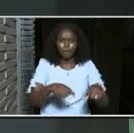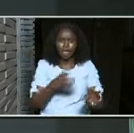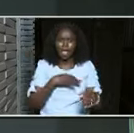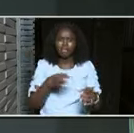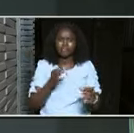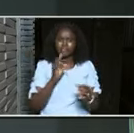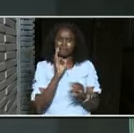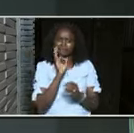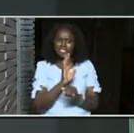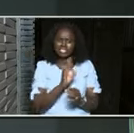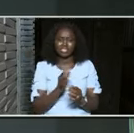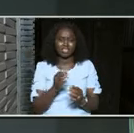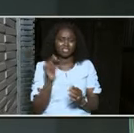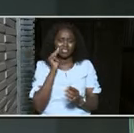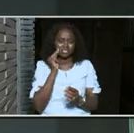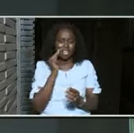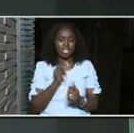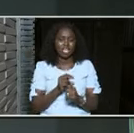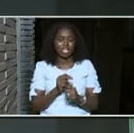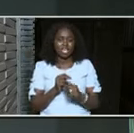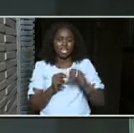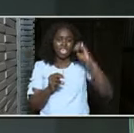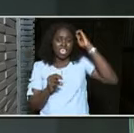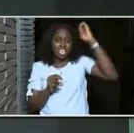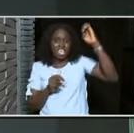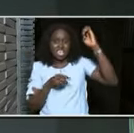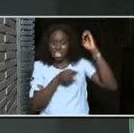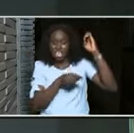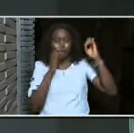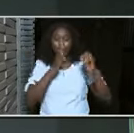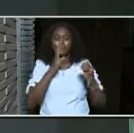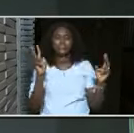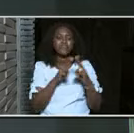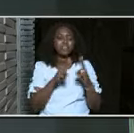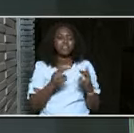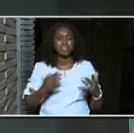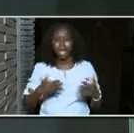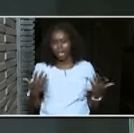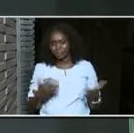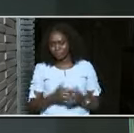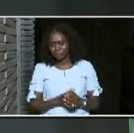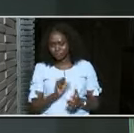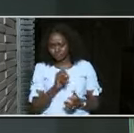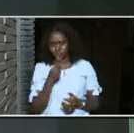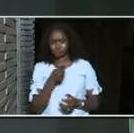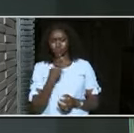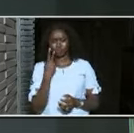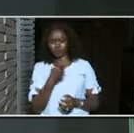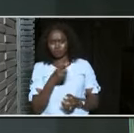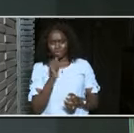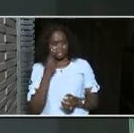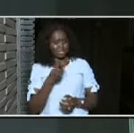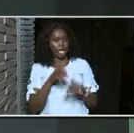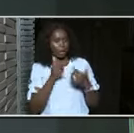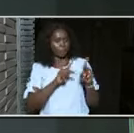fix Nigeria. He would be very happy. So you can now see how people are